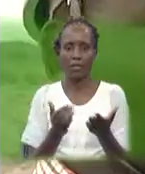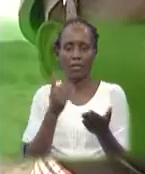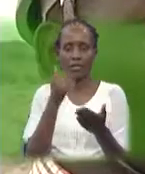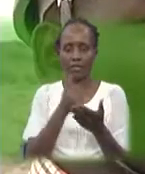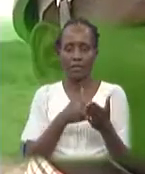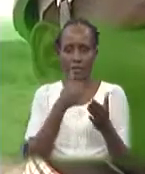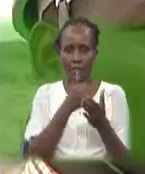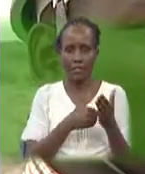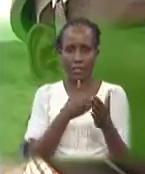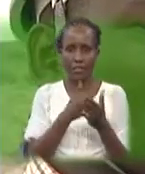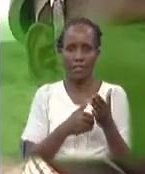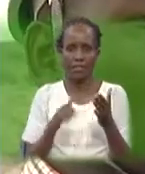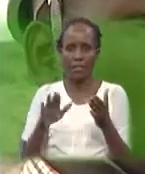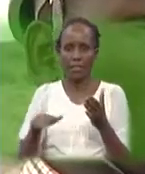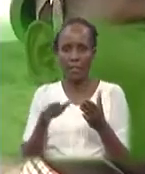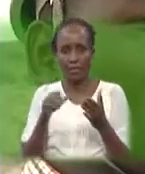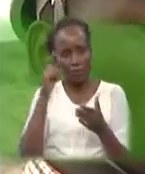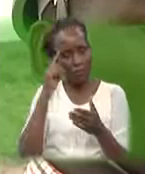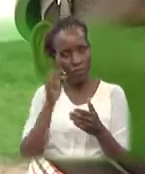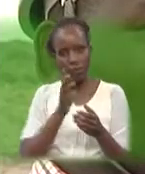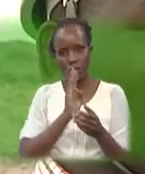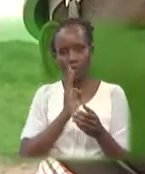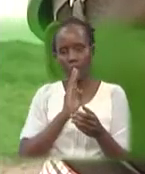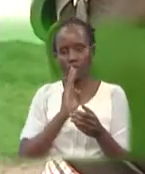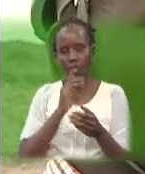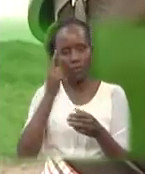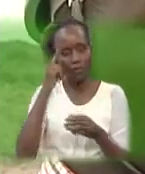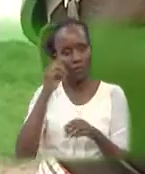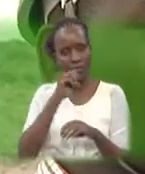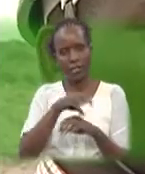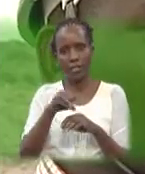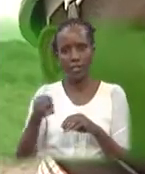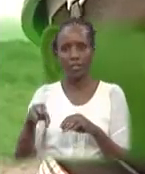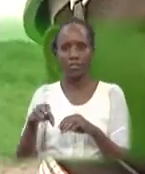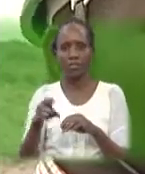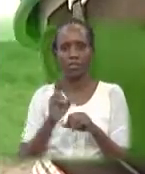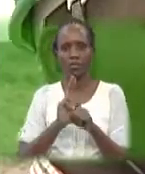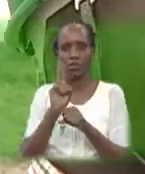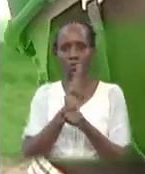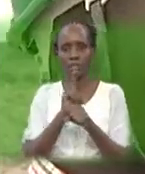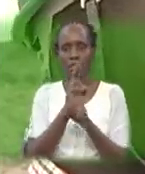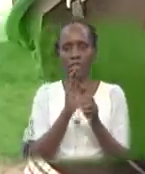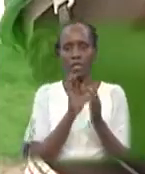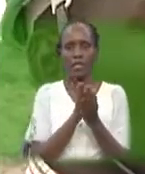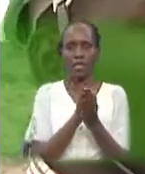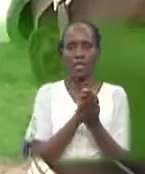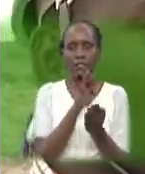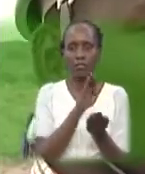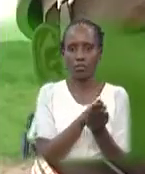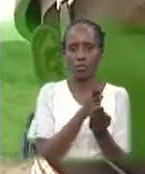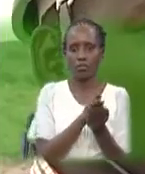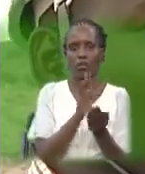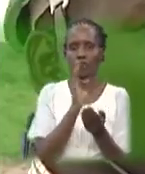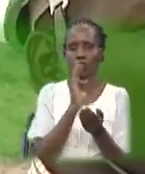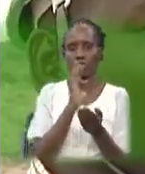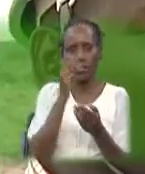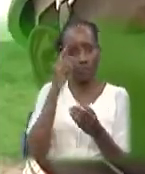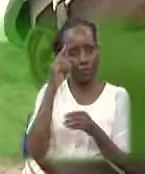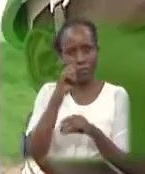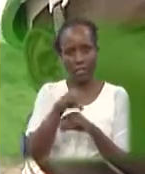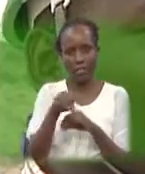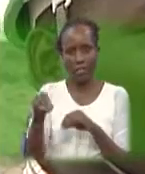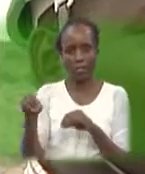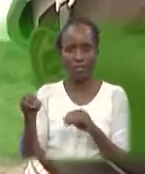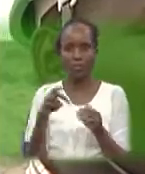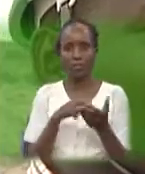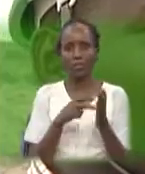are excavating the reservoirs, which will be utilized for the irrigation purposes and will be used for storing water